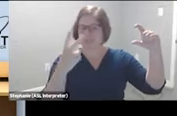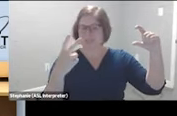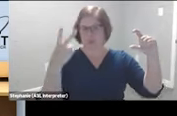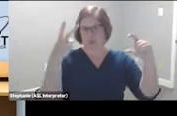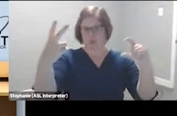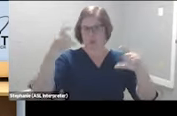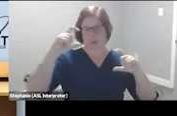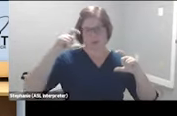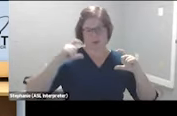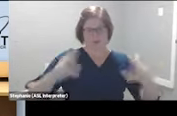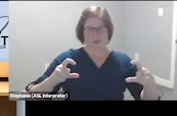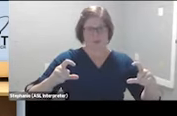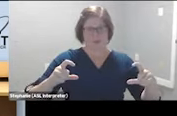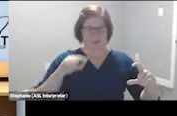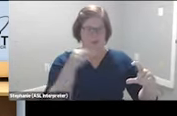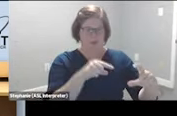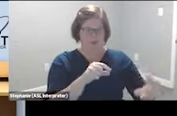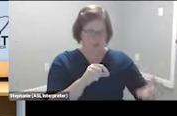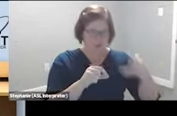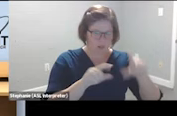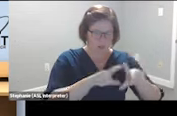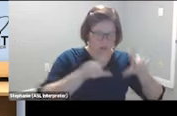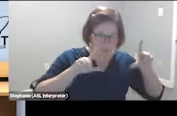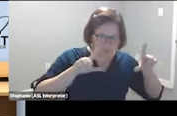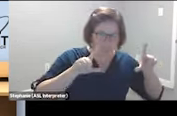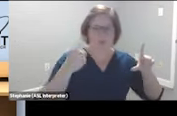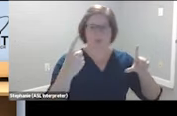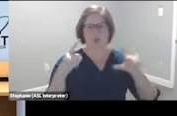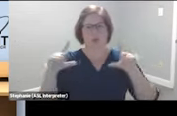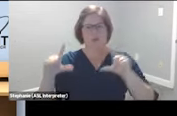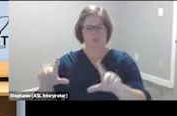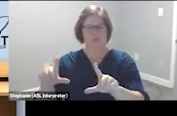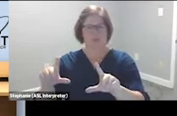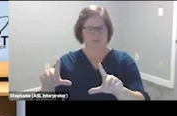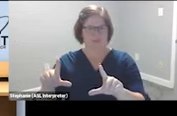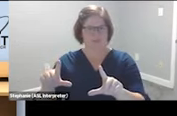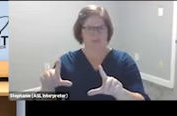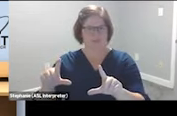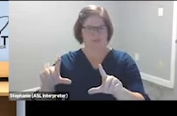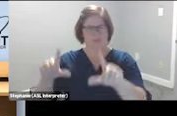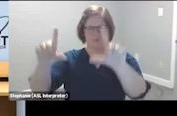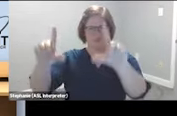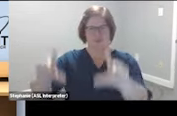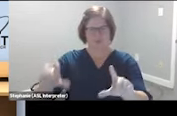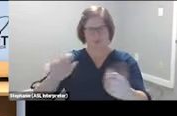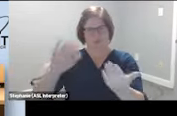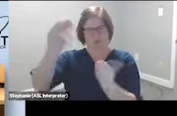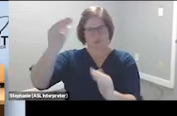graffiti. One, a close-up of the International Space Station, and the other one is a picture which also shows the